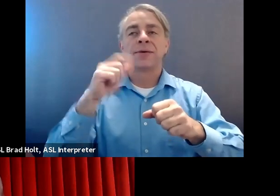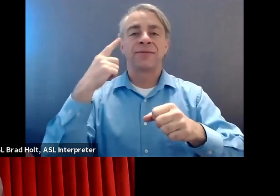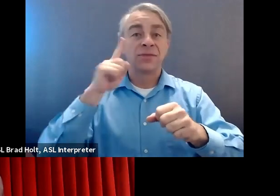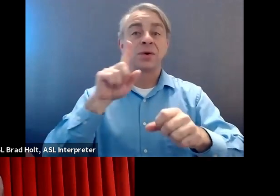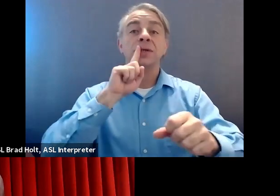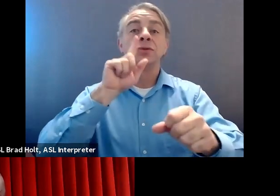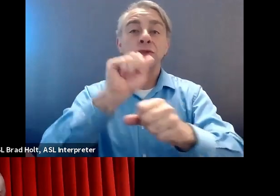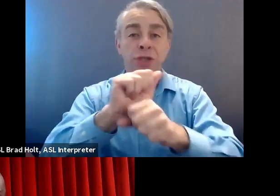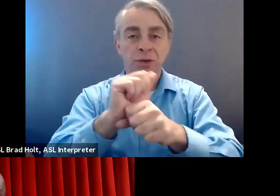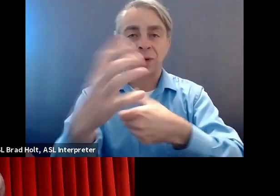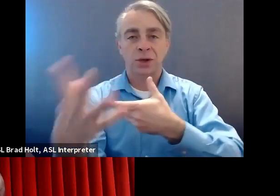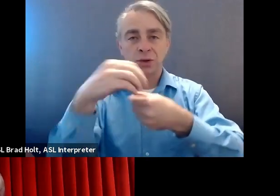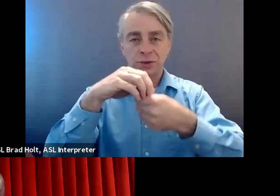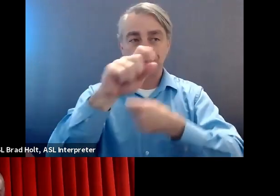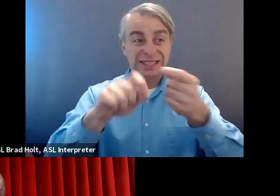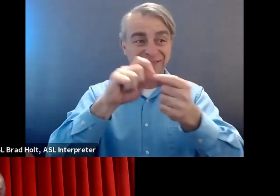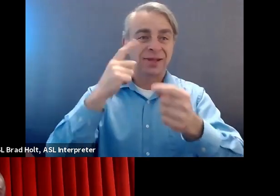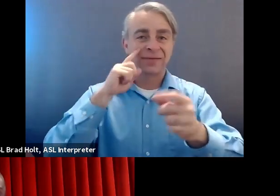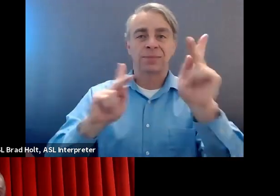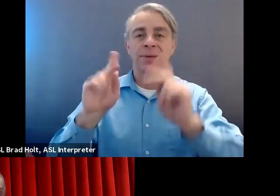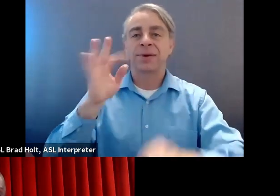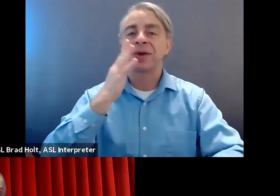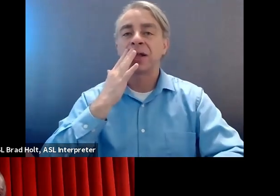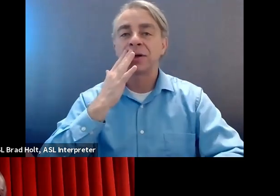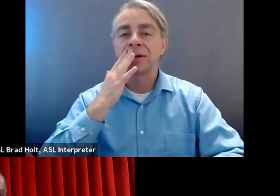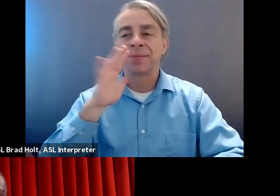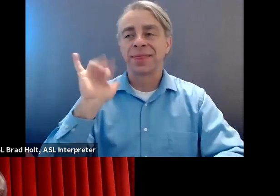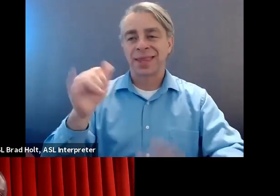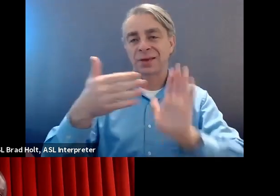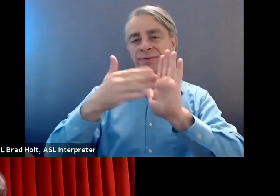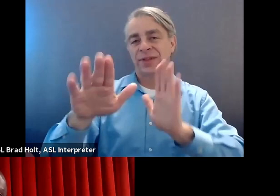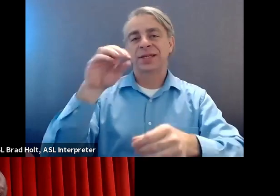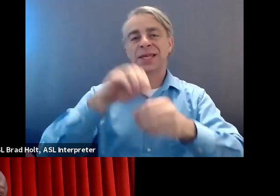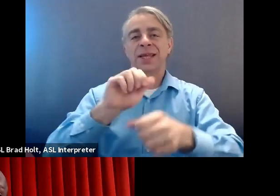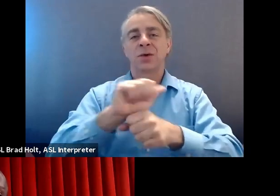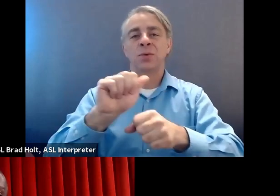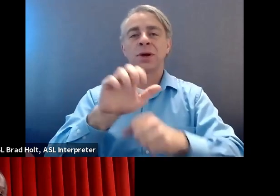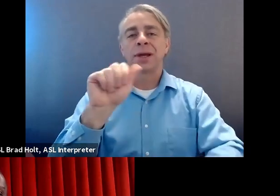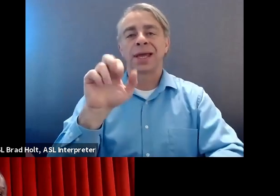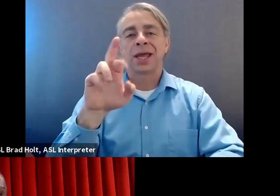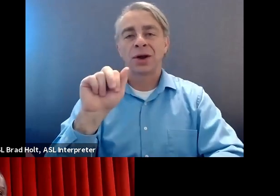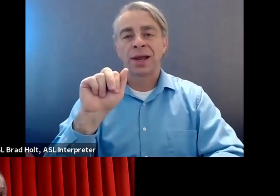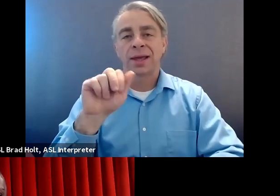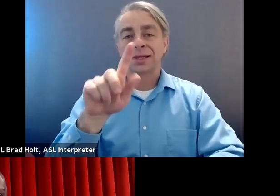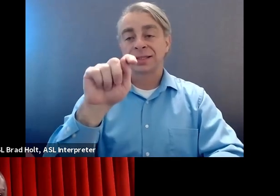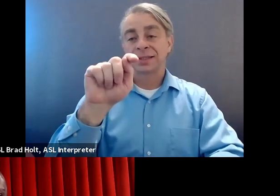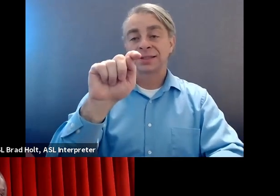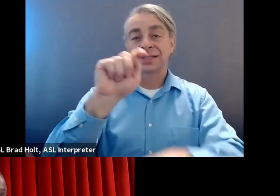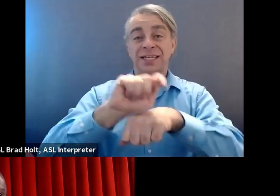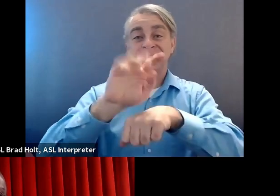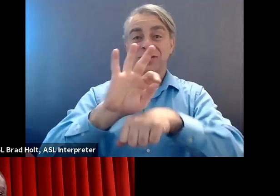for persons of color, as reflected in the work of the AERA Task Force on the Role and Future of